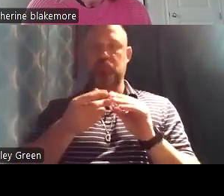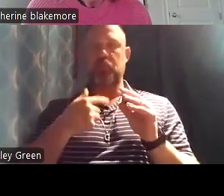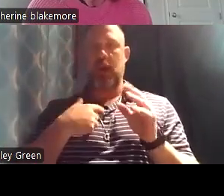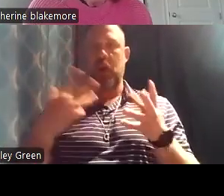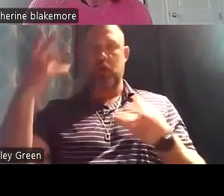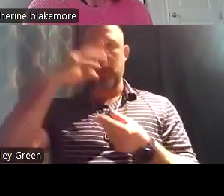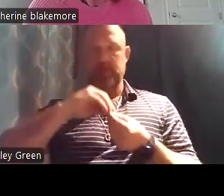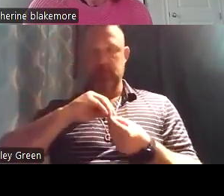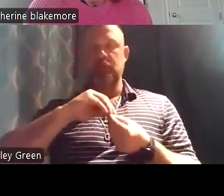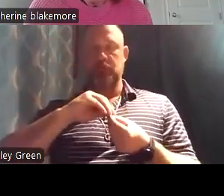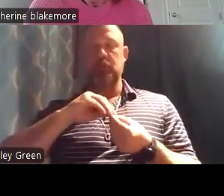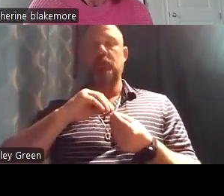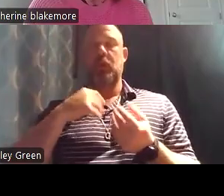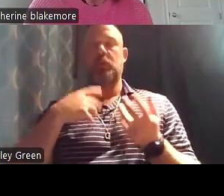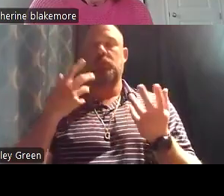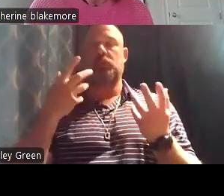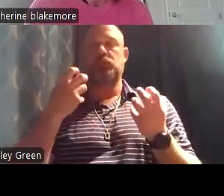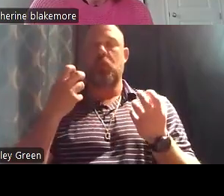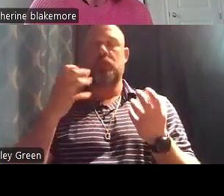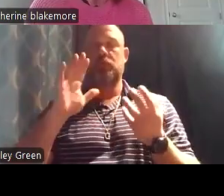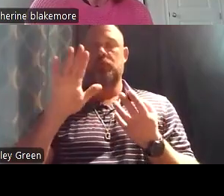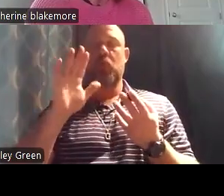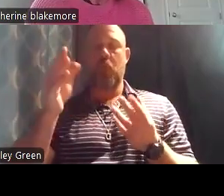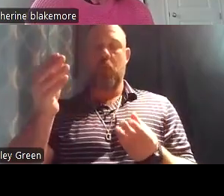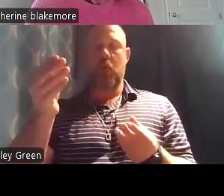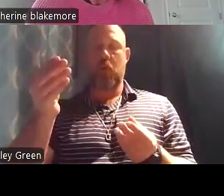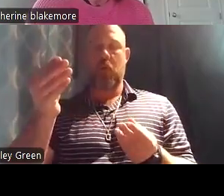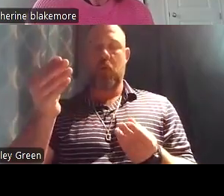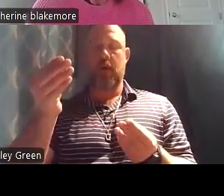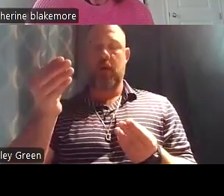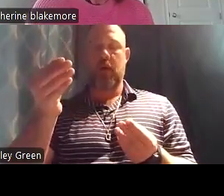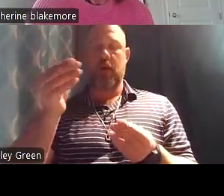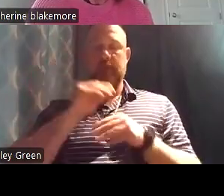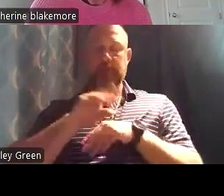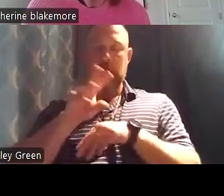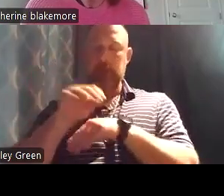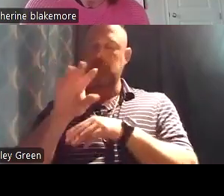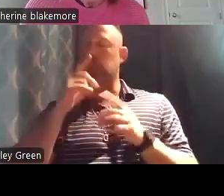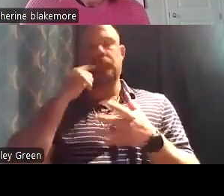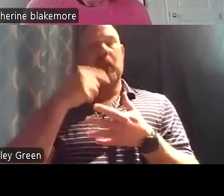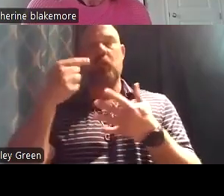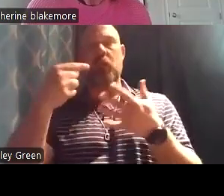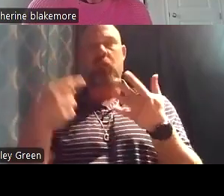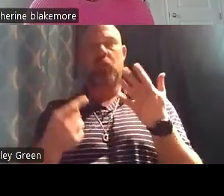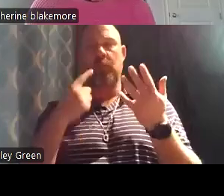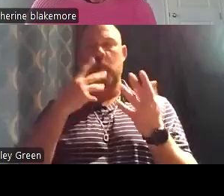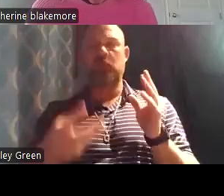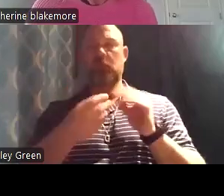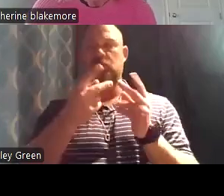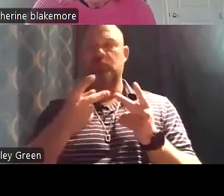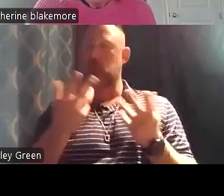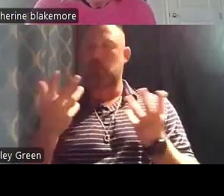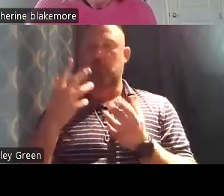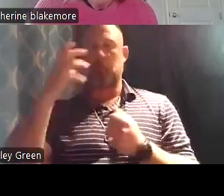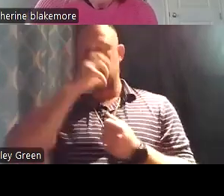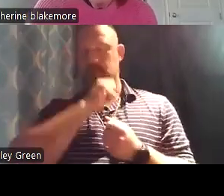composition. And we want to just get your advice about what are the priorities for additional positions, sort of what's missing